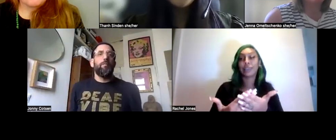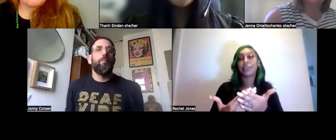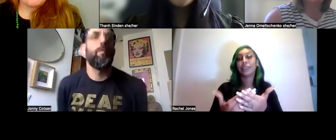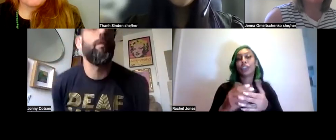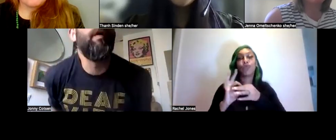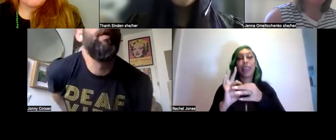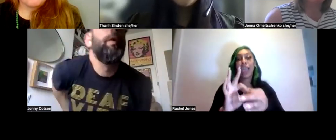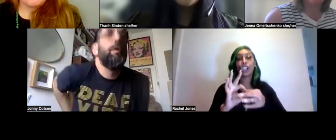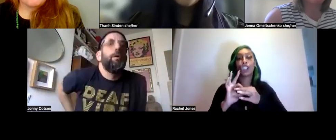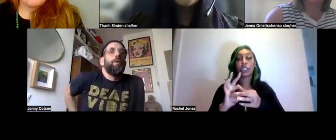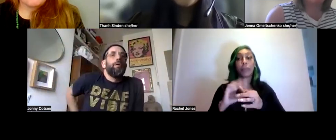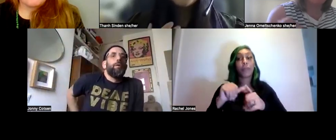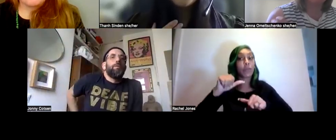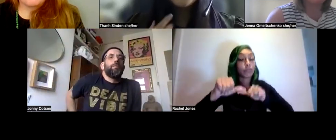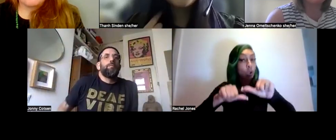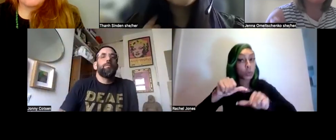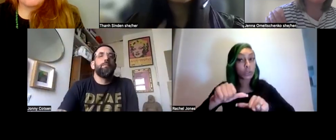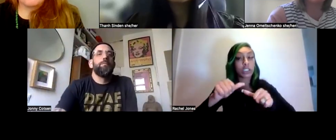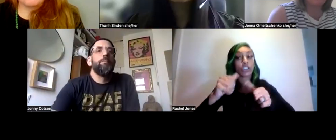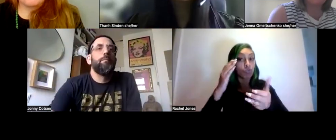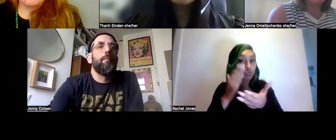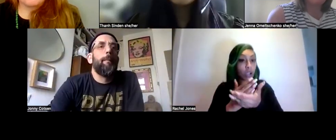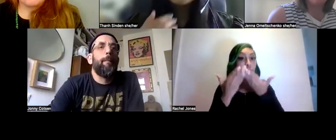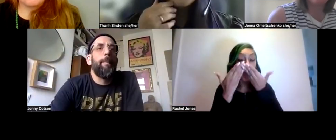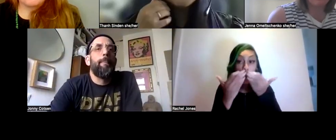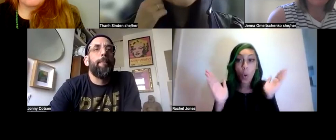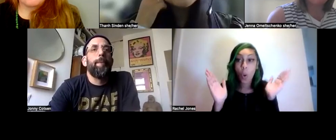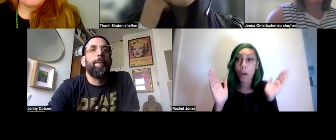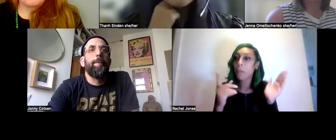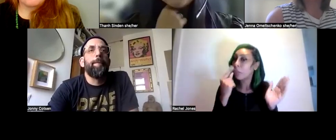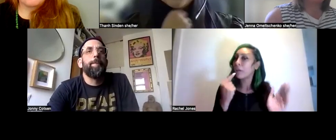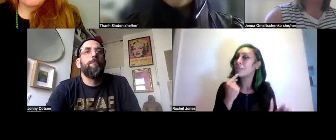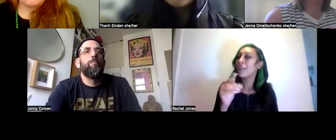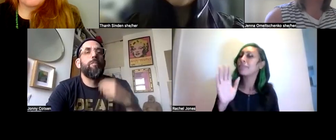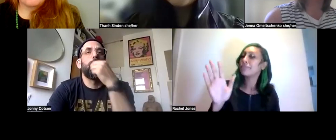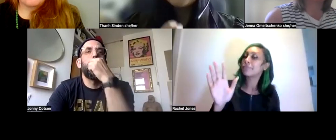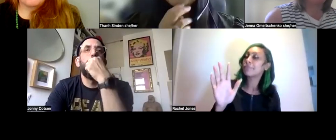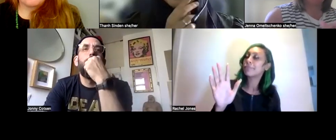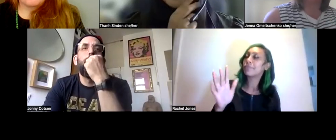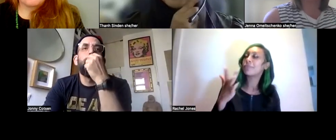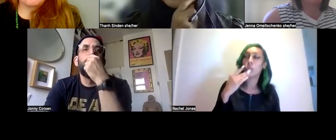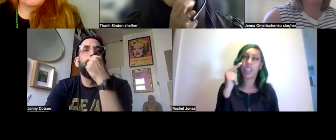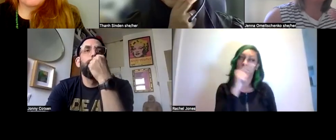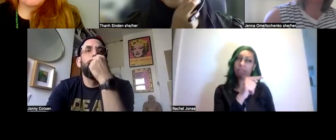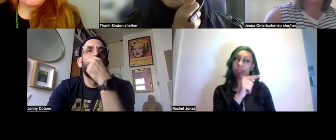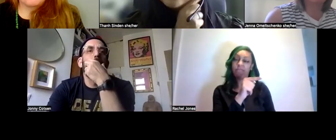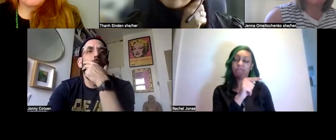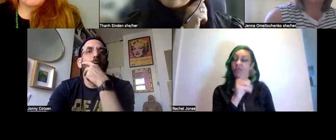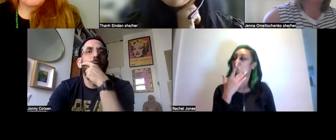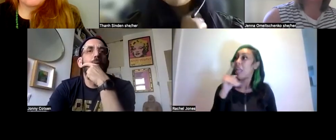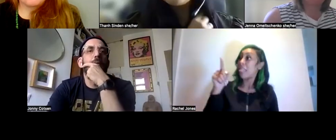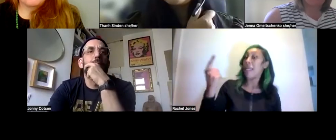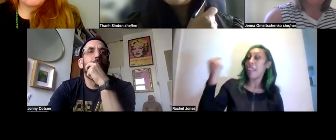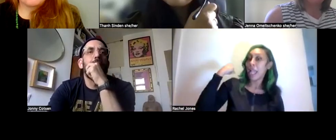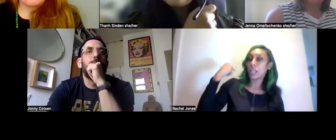in the process, you can have that trust and that openness, and you can say, actually, that when you did that, or when this happened, or last week,